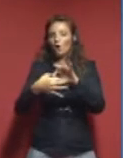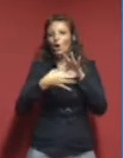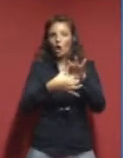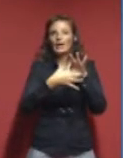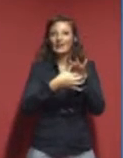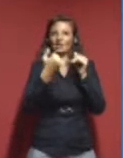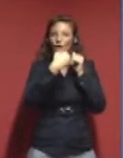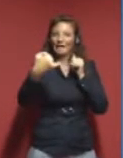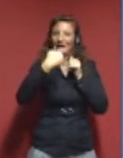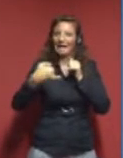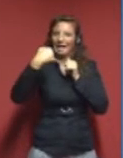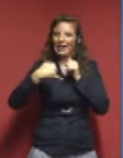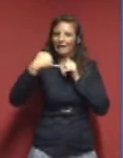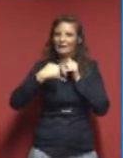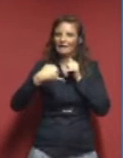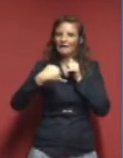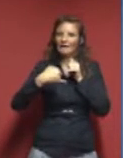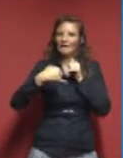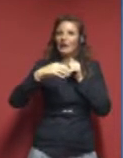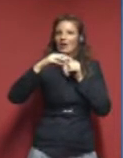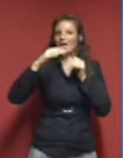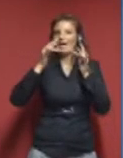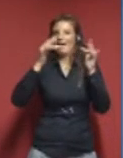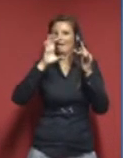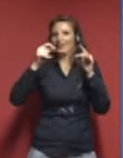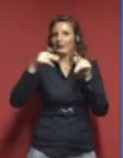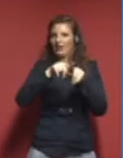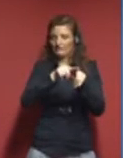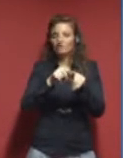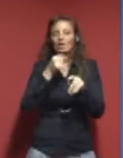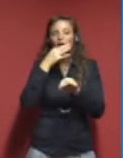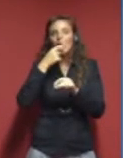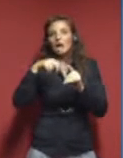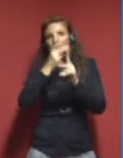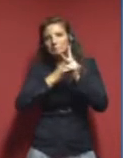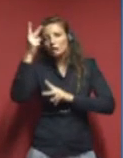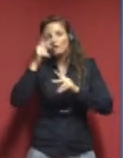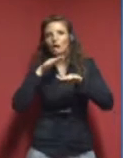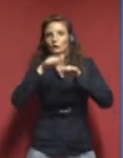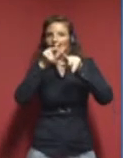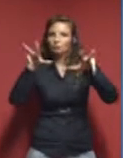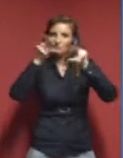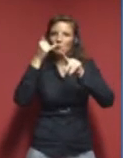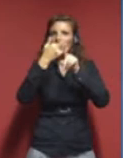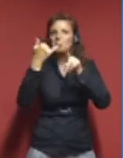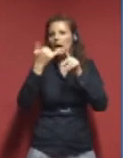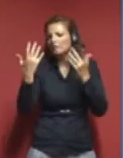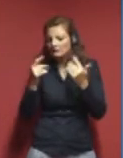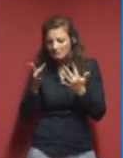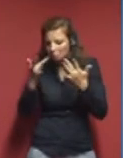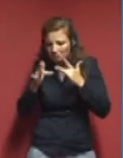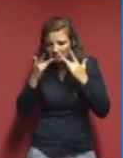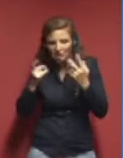of how we approach the design. We try to reuse very common parts that are easy to buy